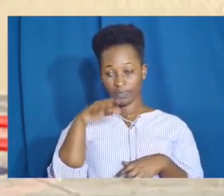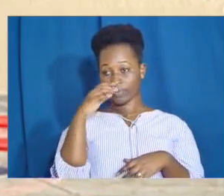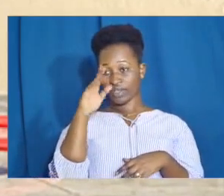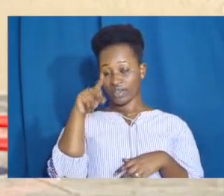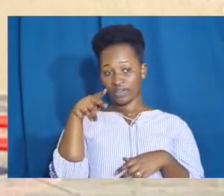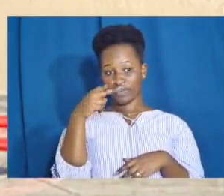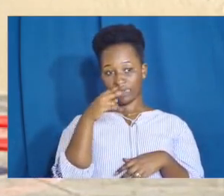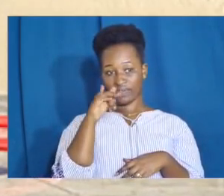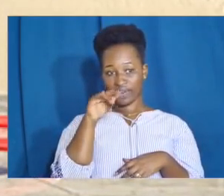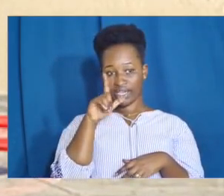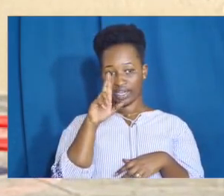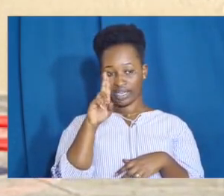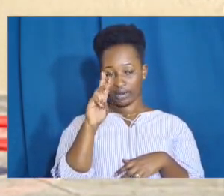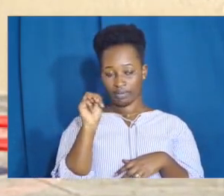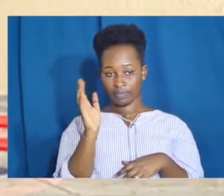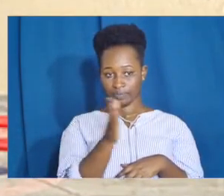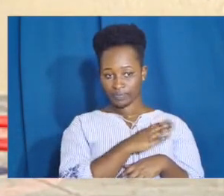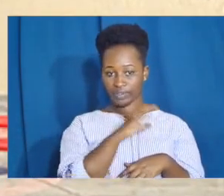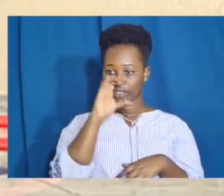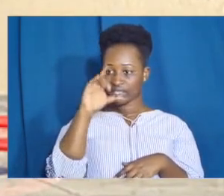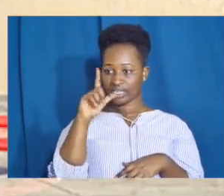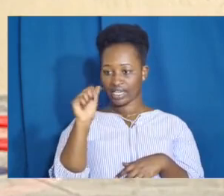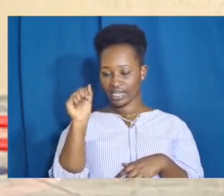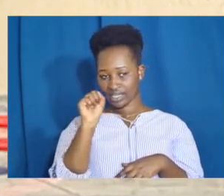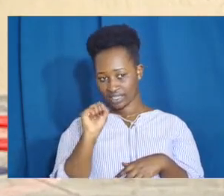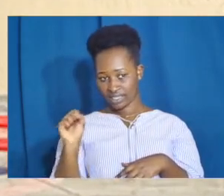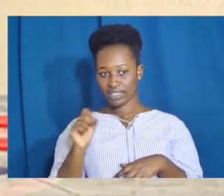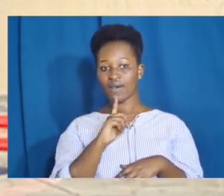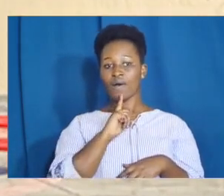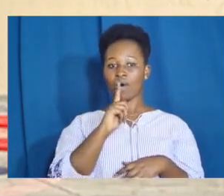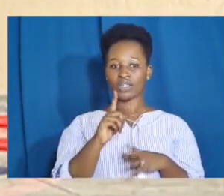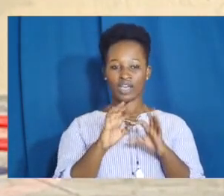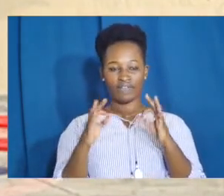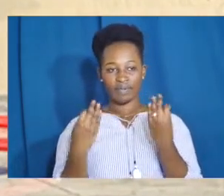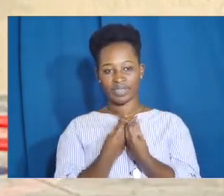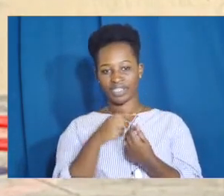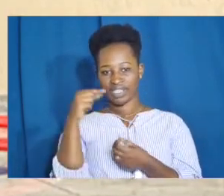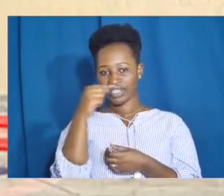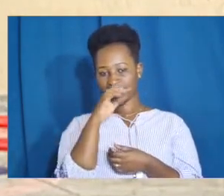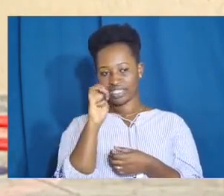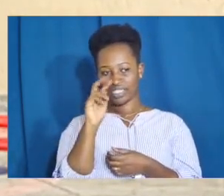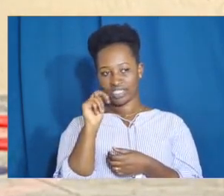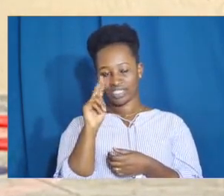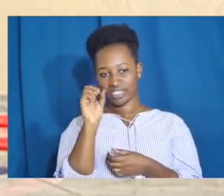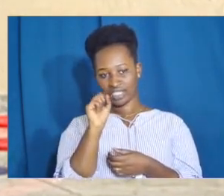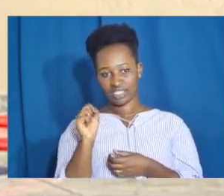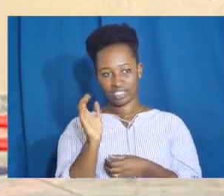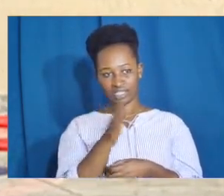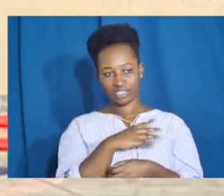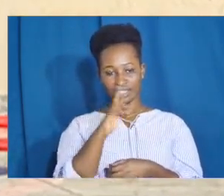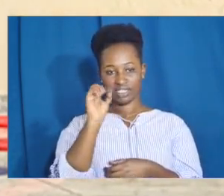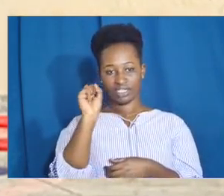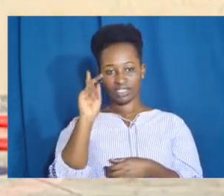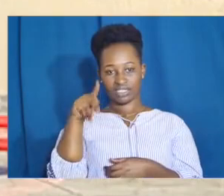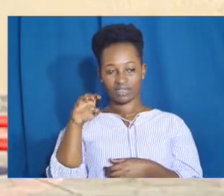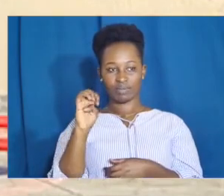phylum, class, order, family, genus, species.